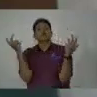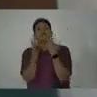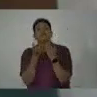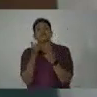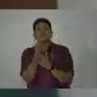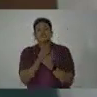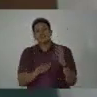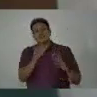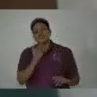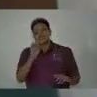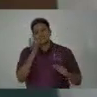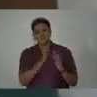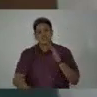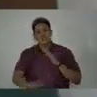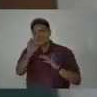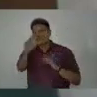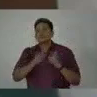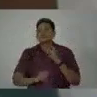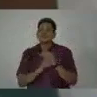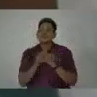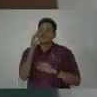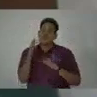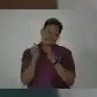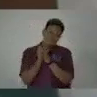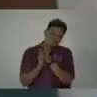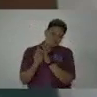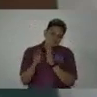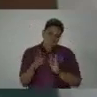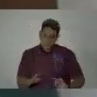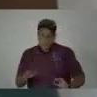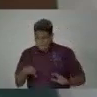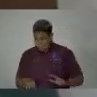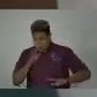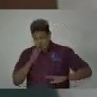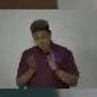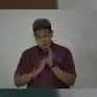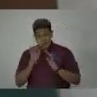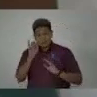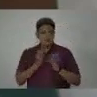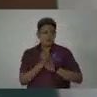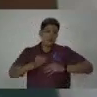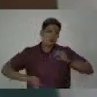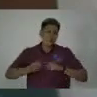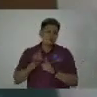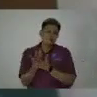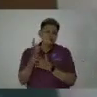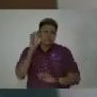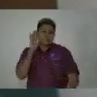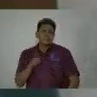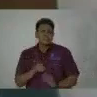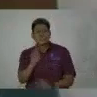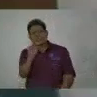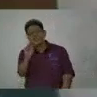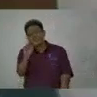Section 38, subsection 3 of the Firearms Act. This was reinforced by a Court of Appeal decision in